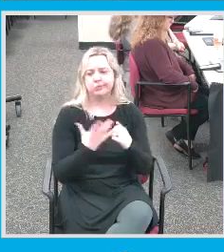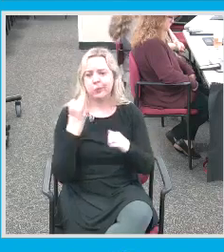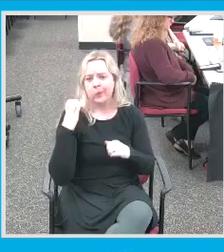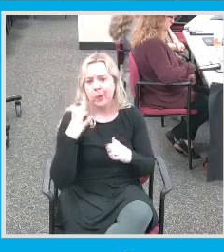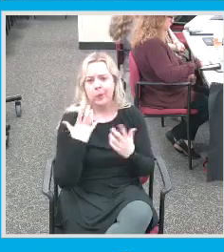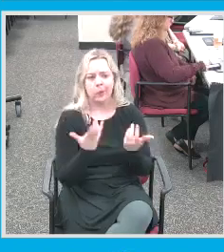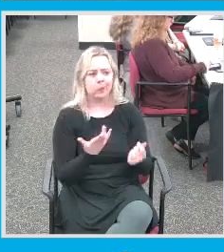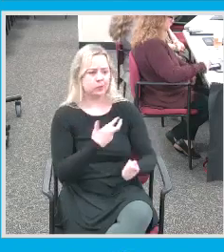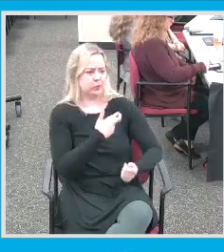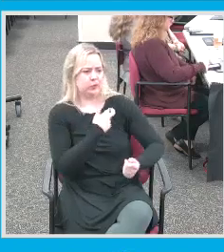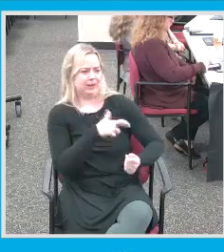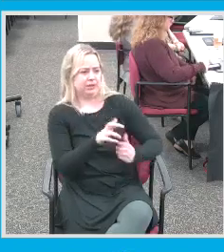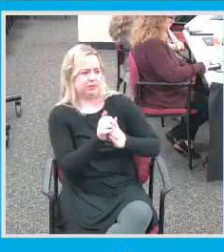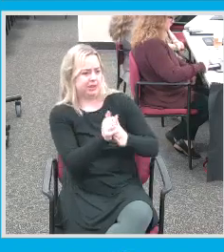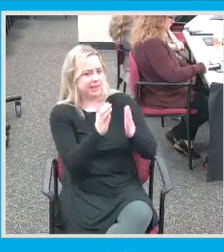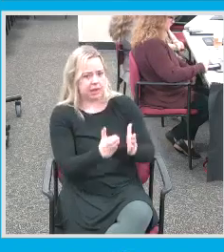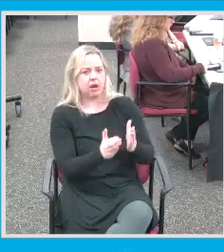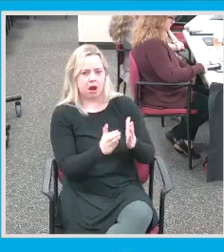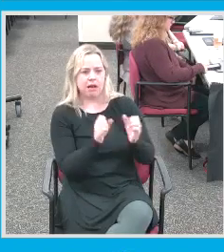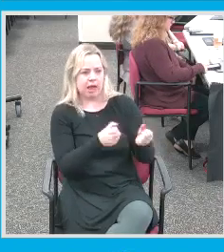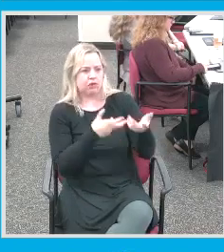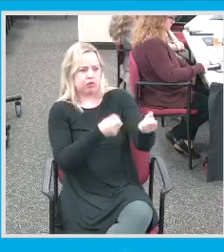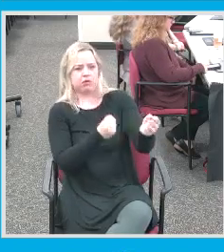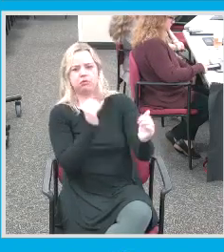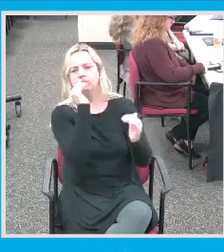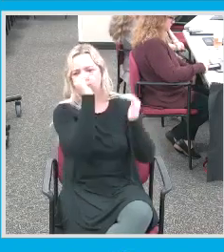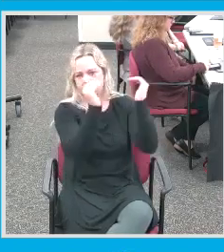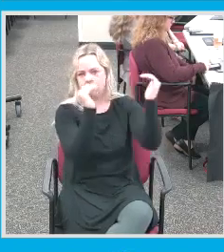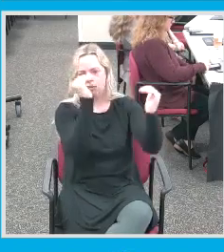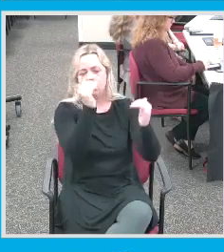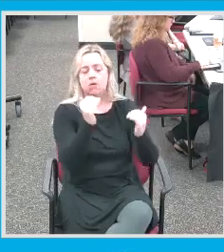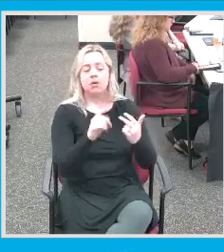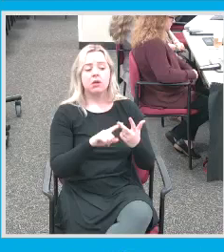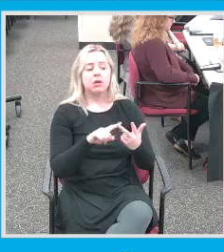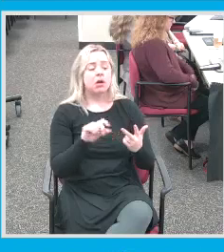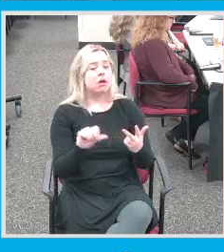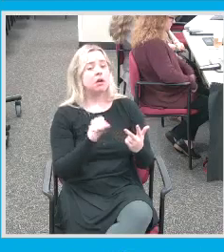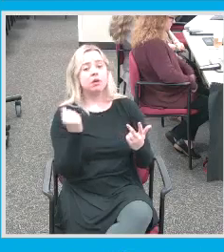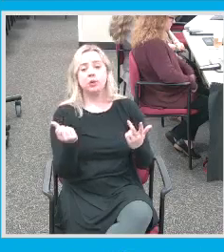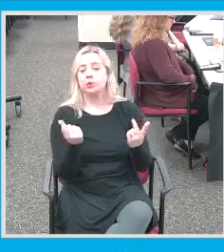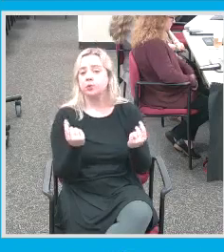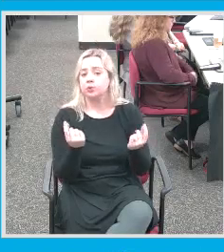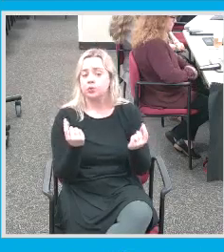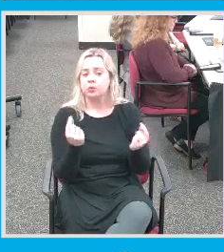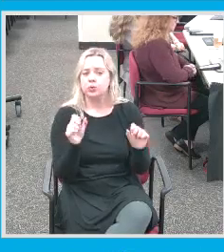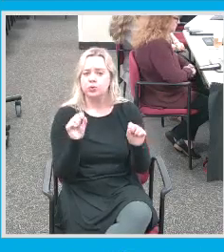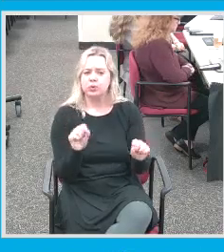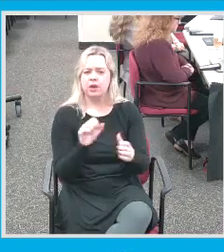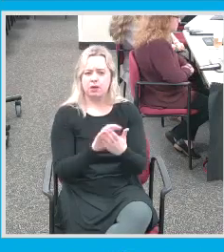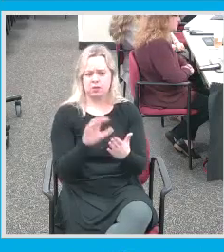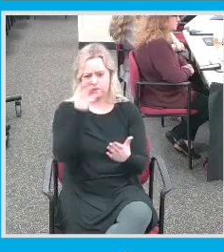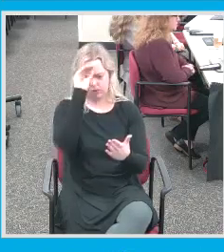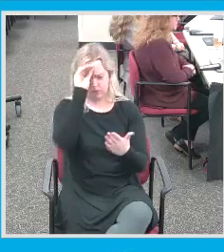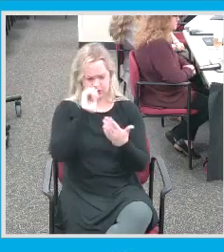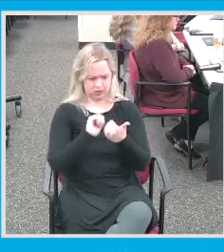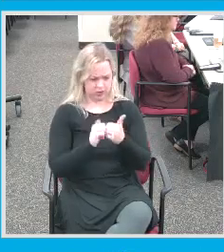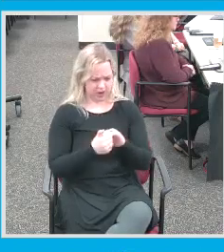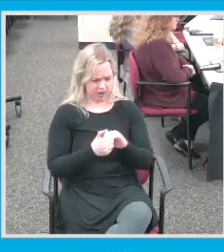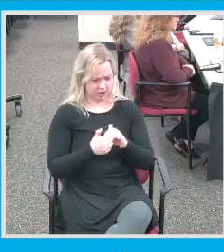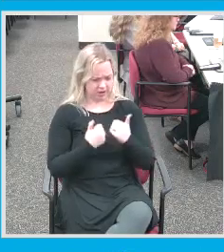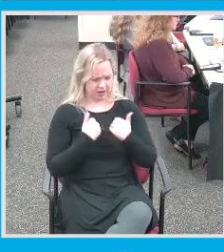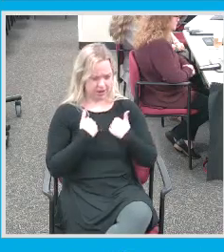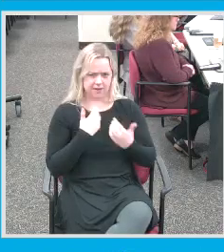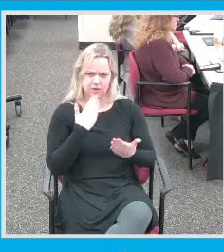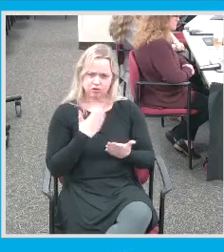leaders, really connecting with that. Another thing that we can all do is learn how to have helpful language when we talk